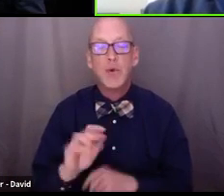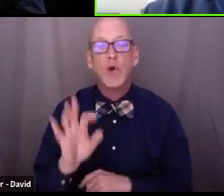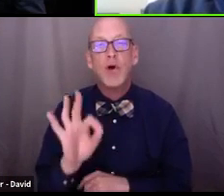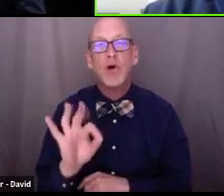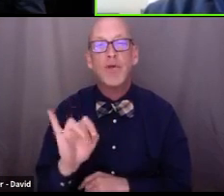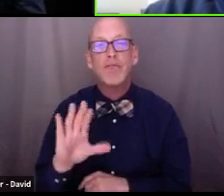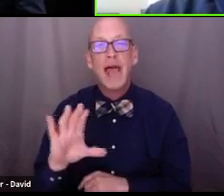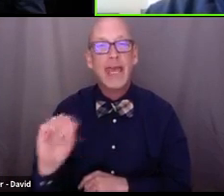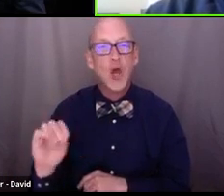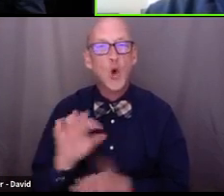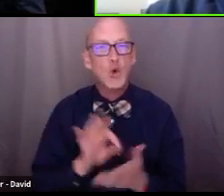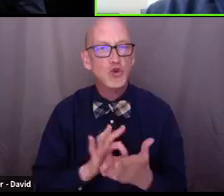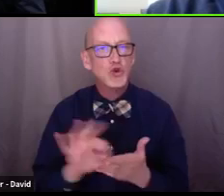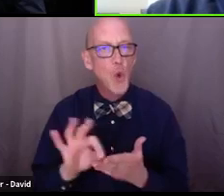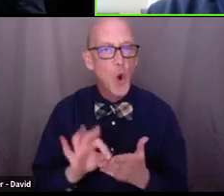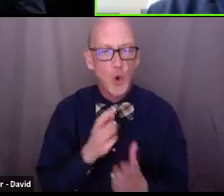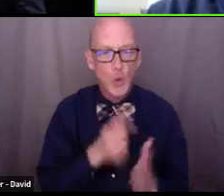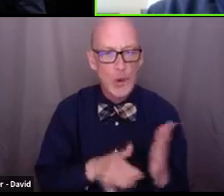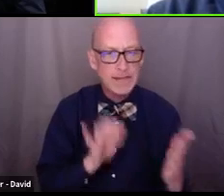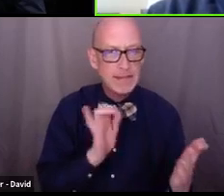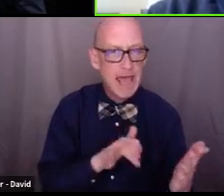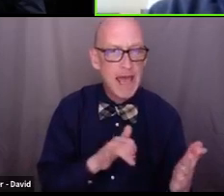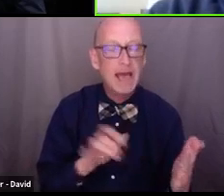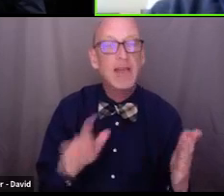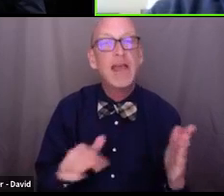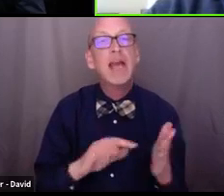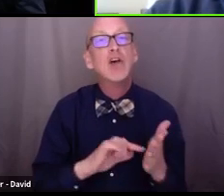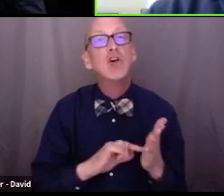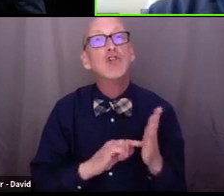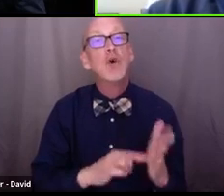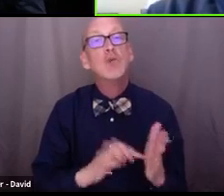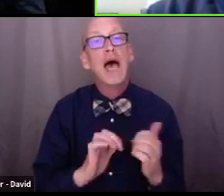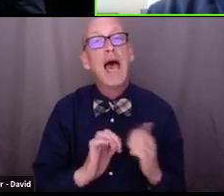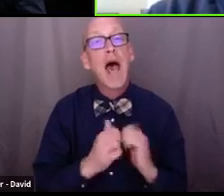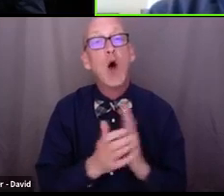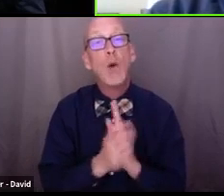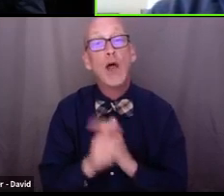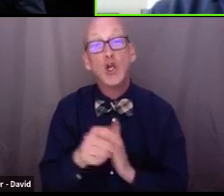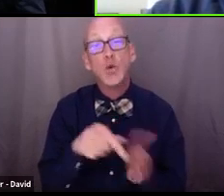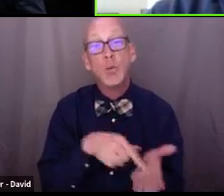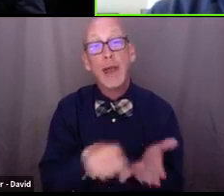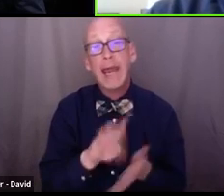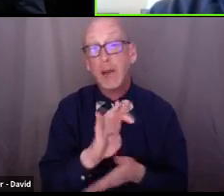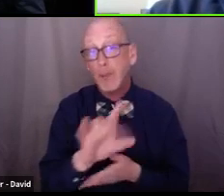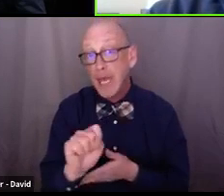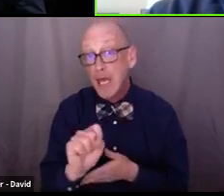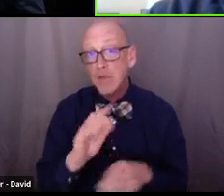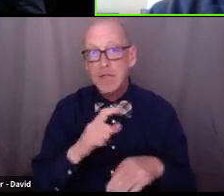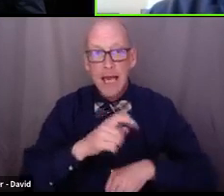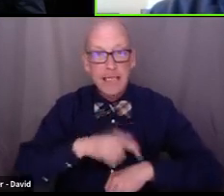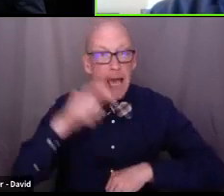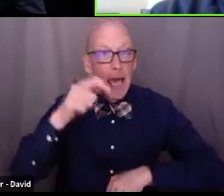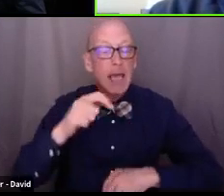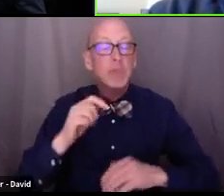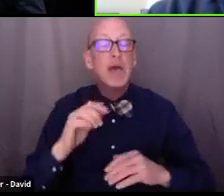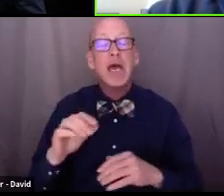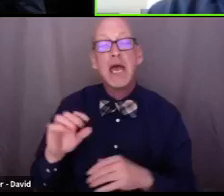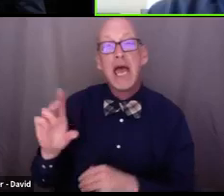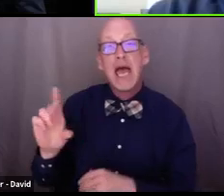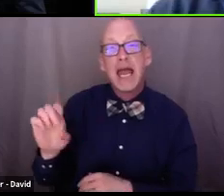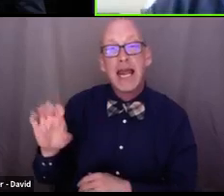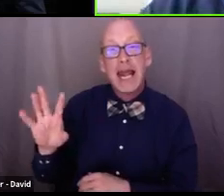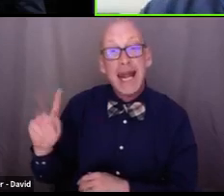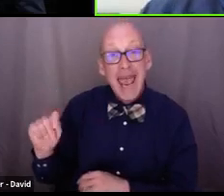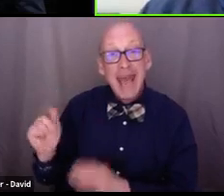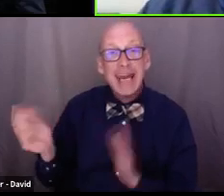my personal FICO score? That is a reflection of how well you pay your bills on time, level of debt you have against your income, a lot